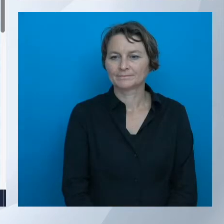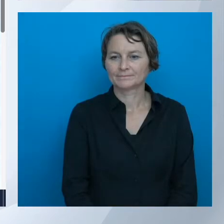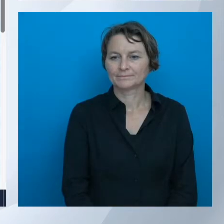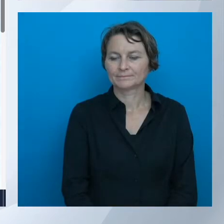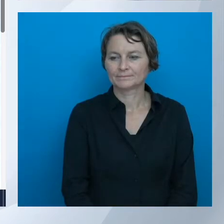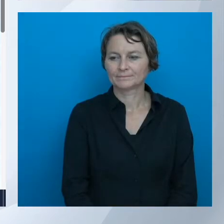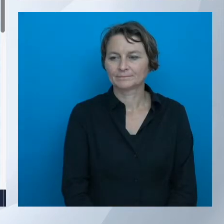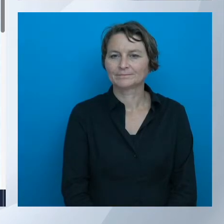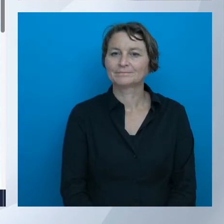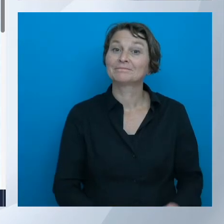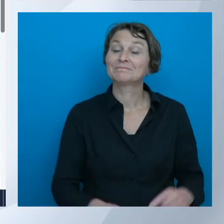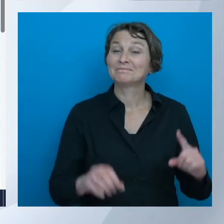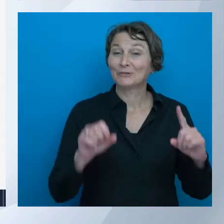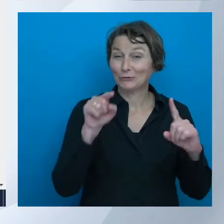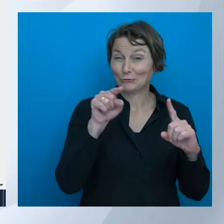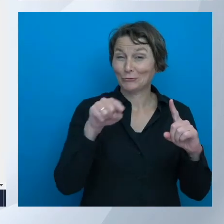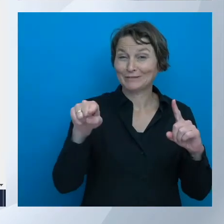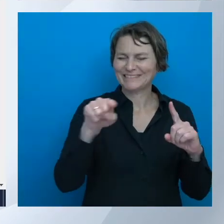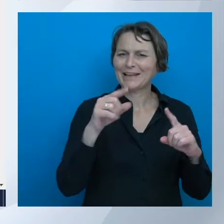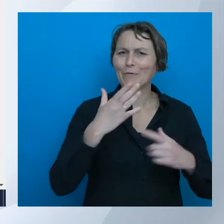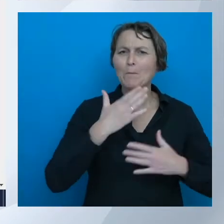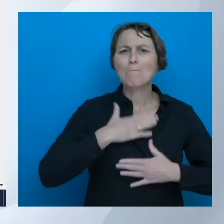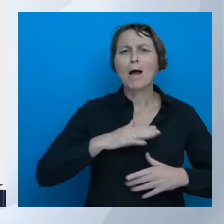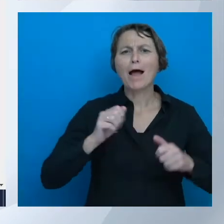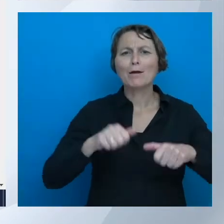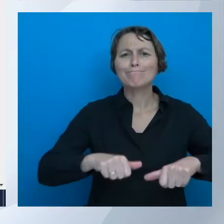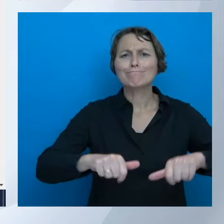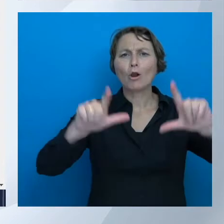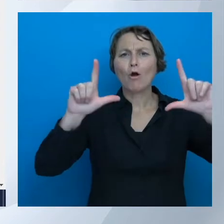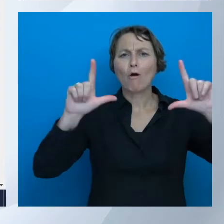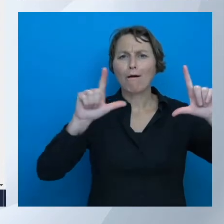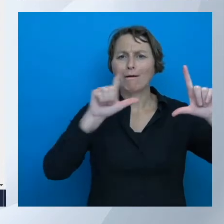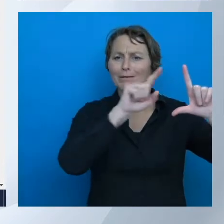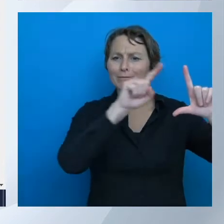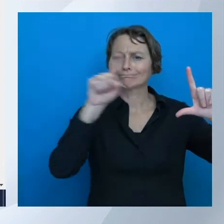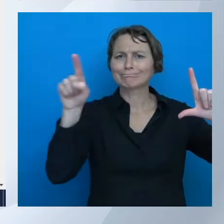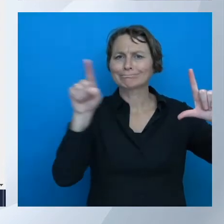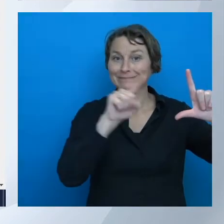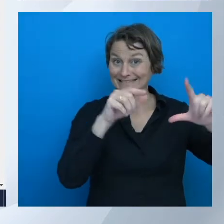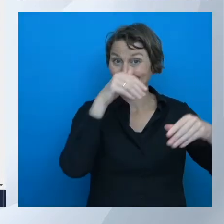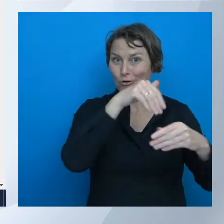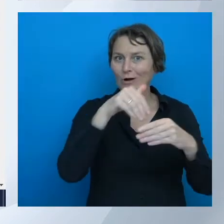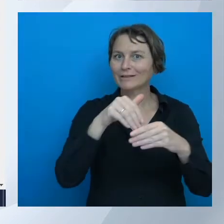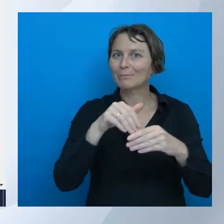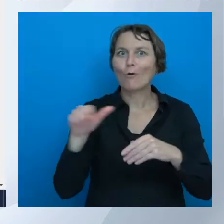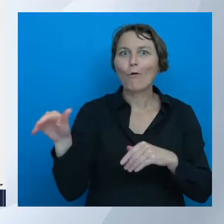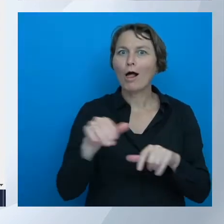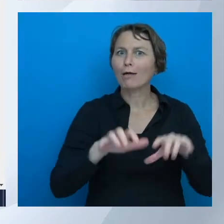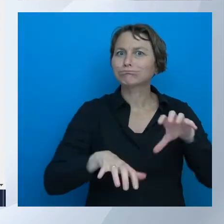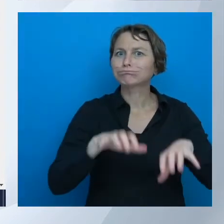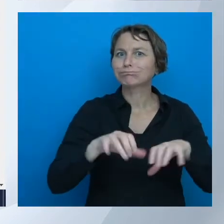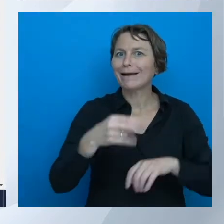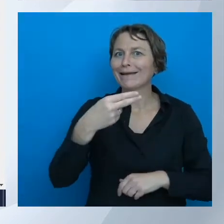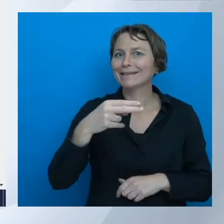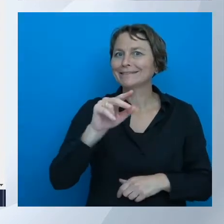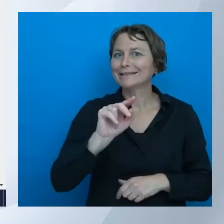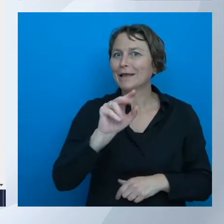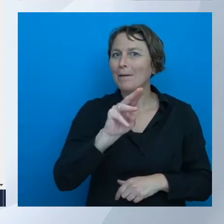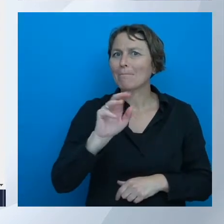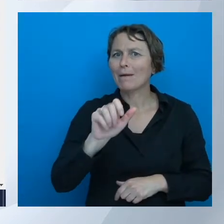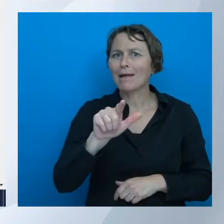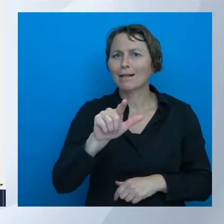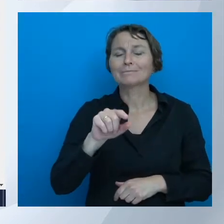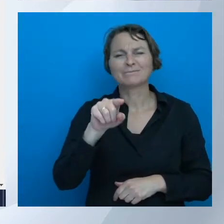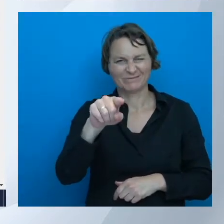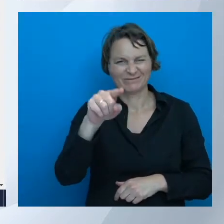blog, you will see some content there, and that's all HTML. Now, you can imagine that I don't want to specify